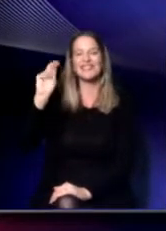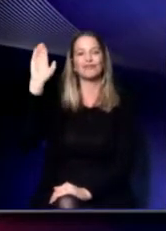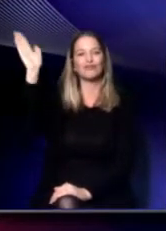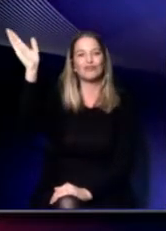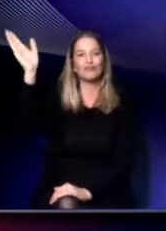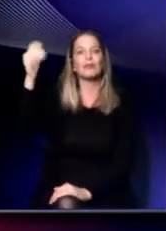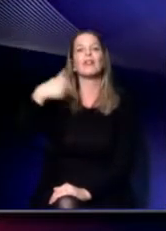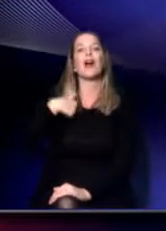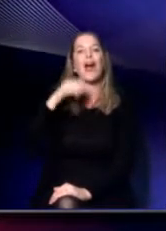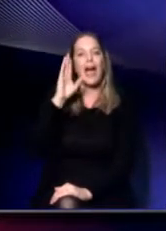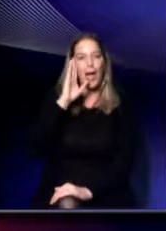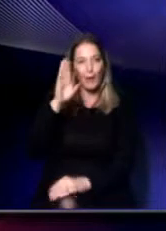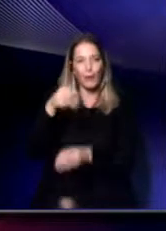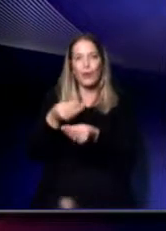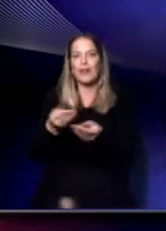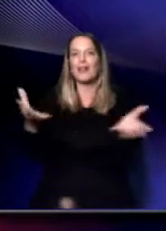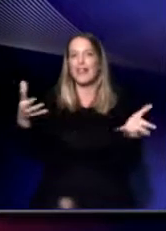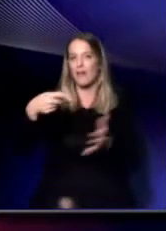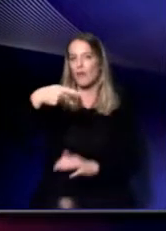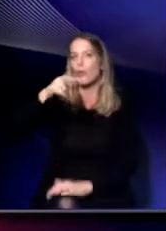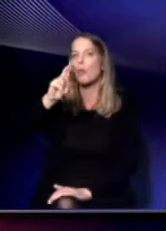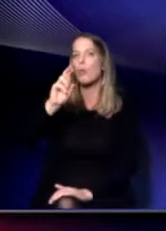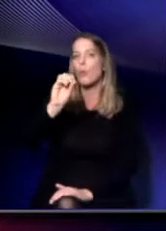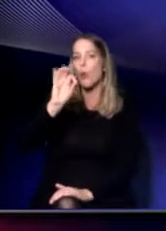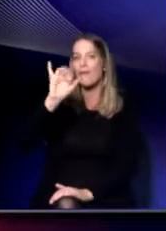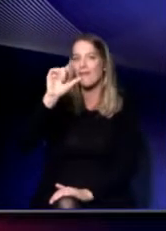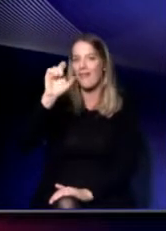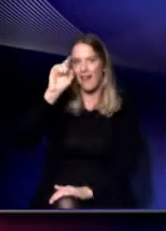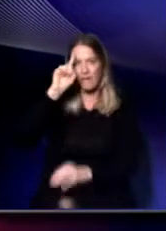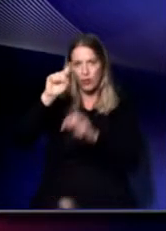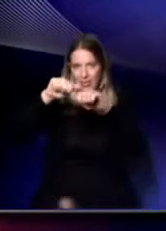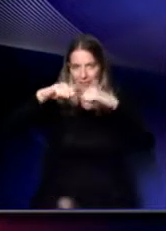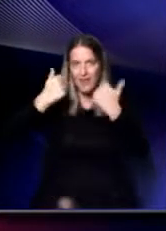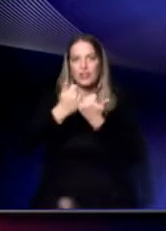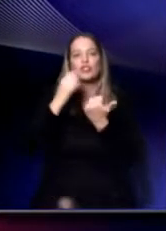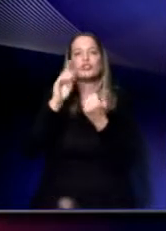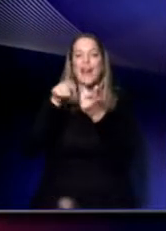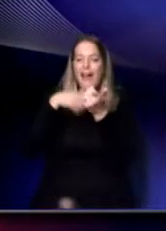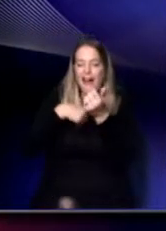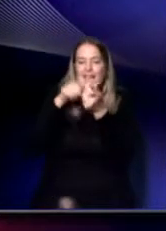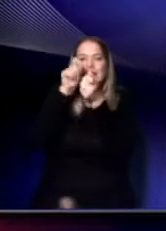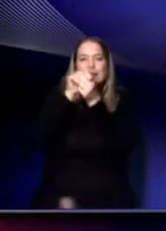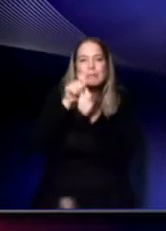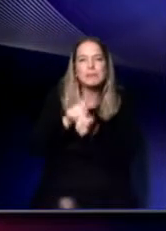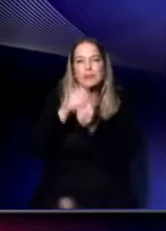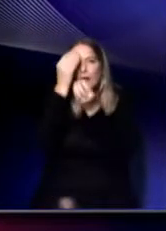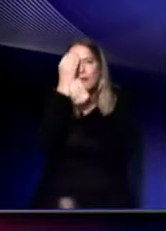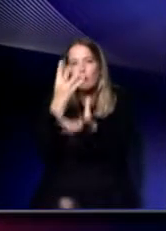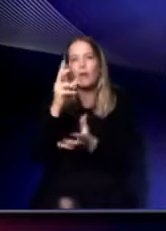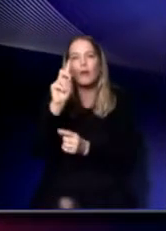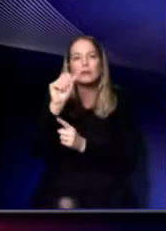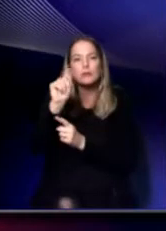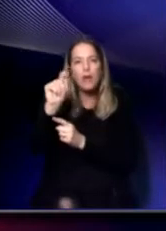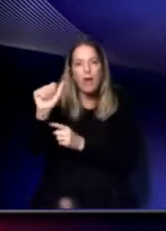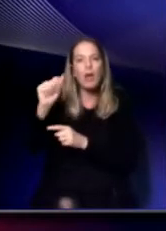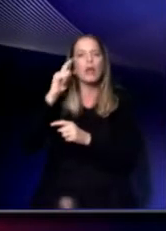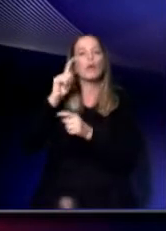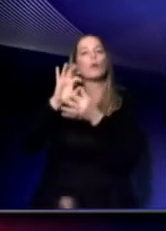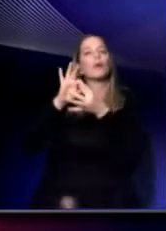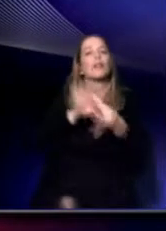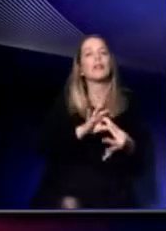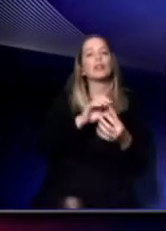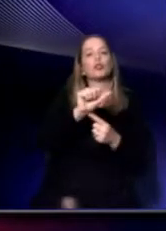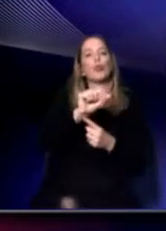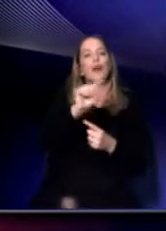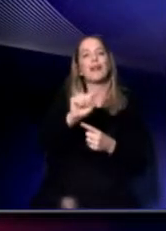profile, and that will include specific data on our AZ merit scores